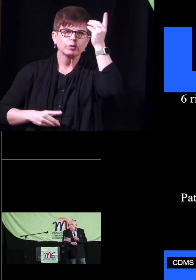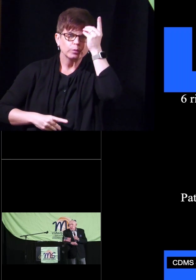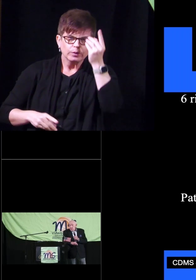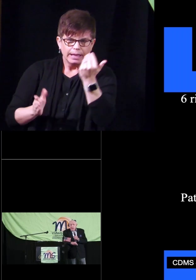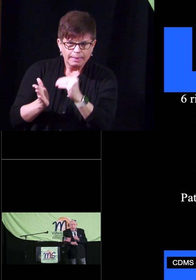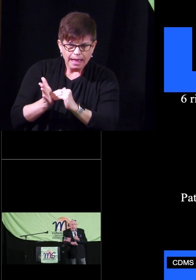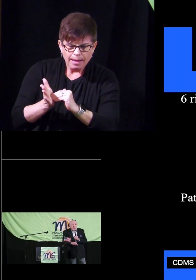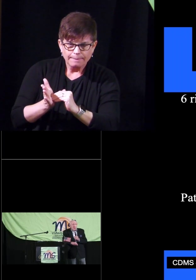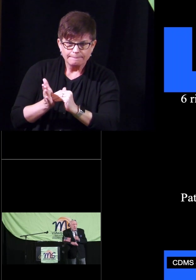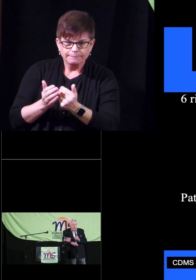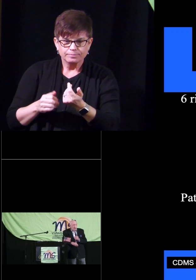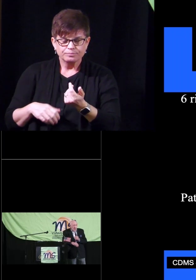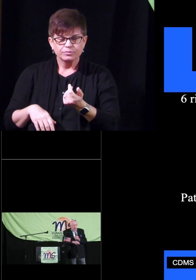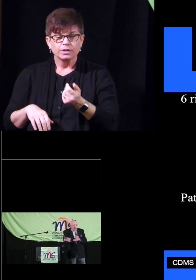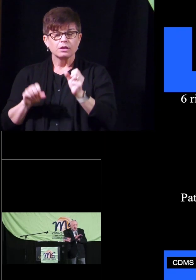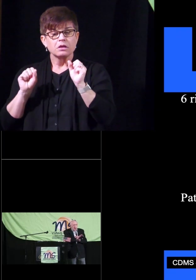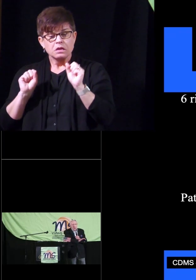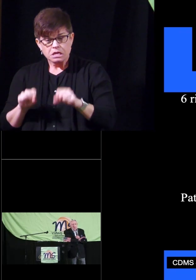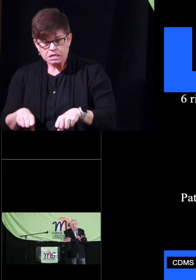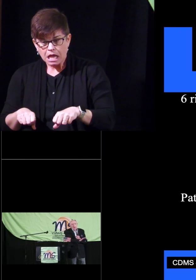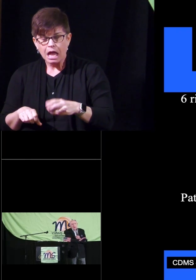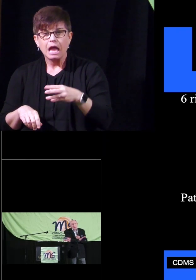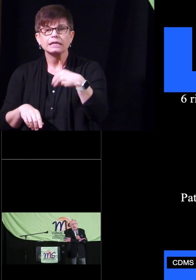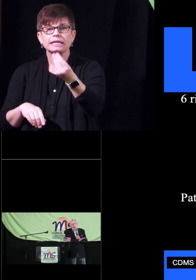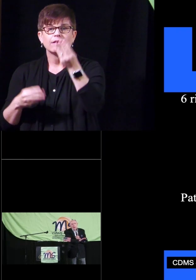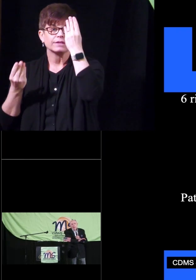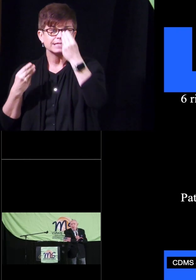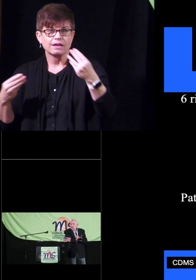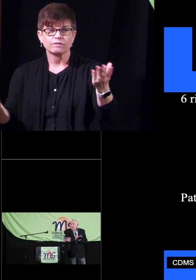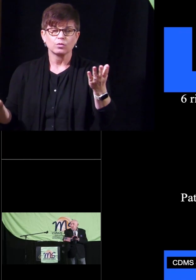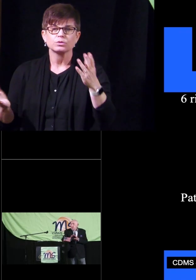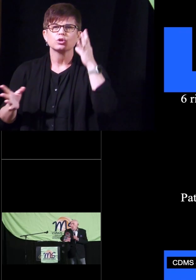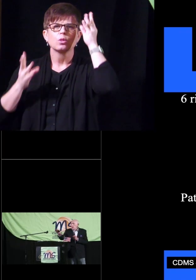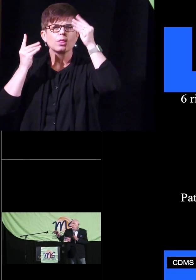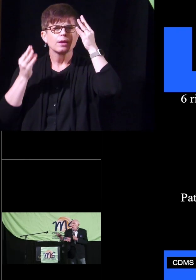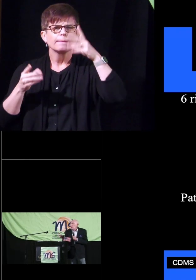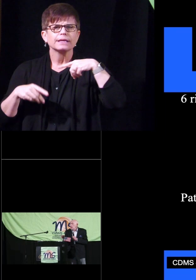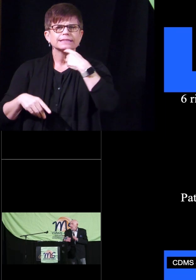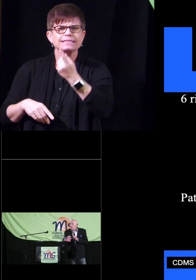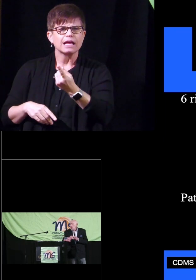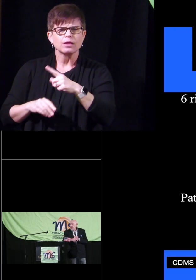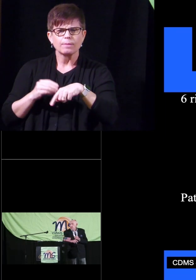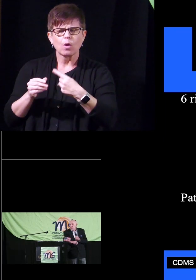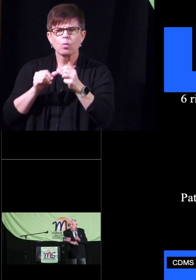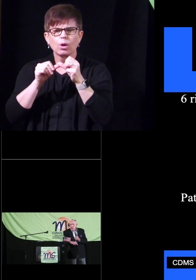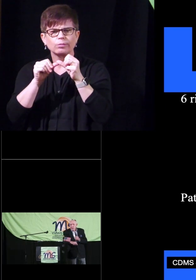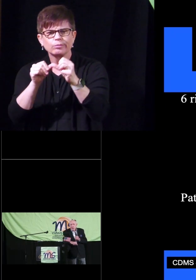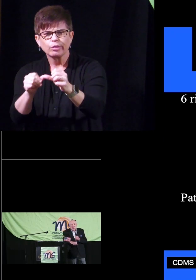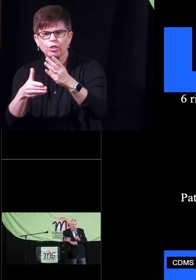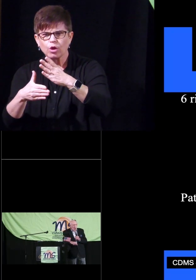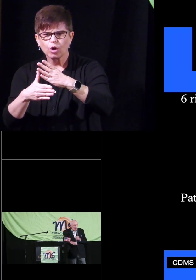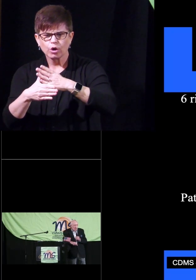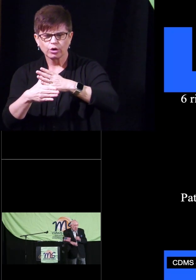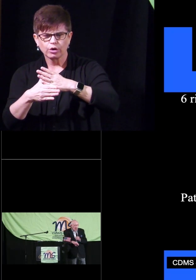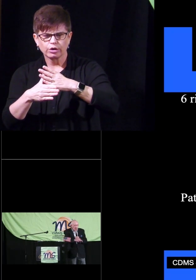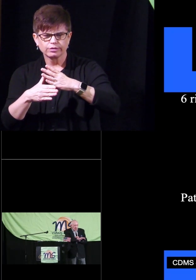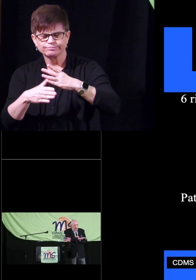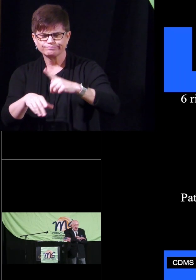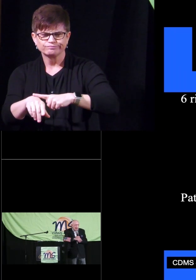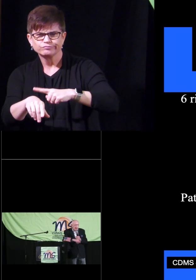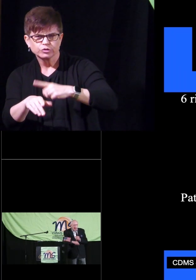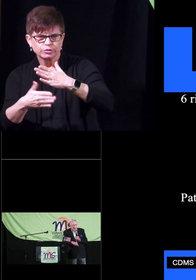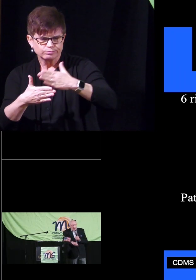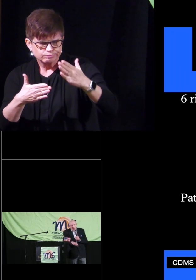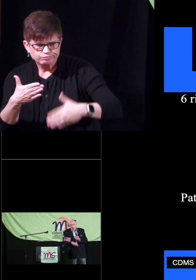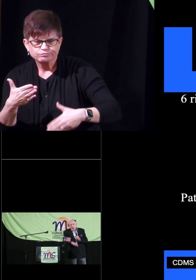the outcomes are? Yes, it can give us information. So here are some things that you think about that tell us about what the long-term outlook of MS is going to be. What's the